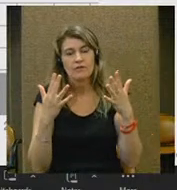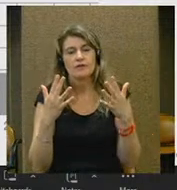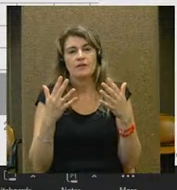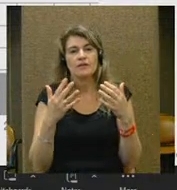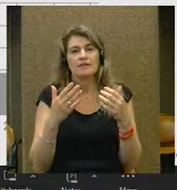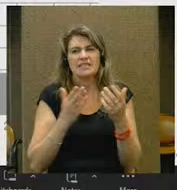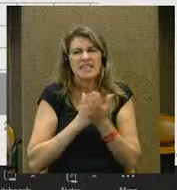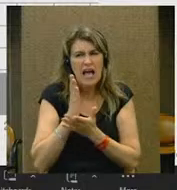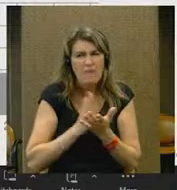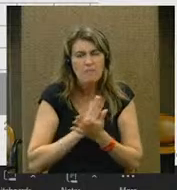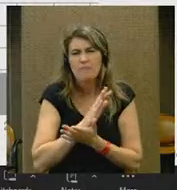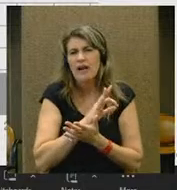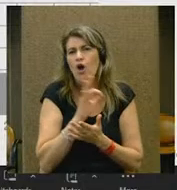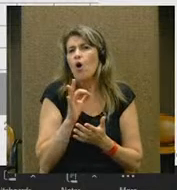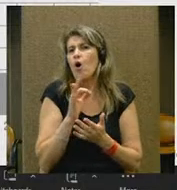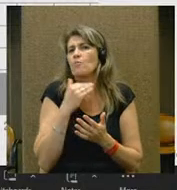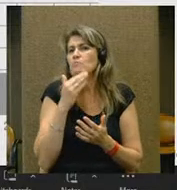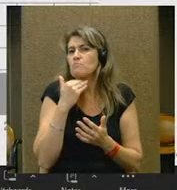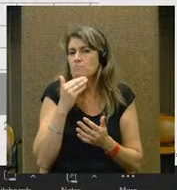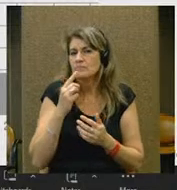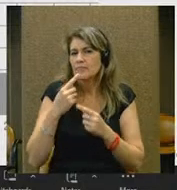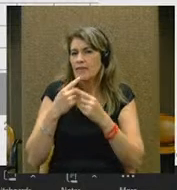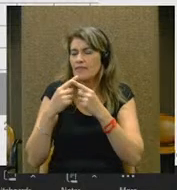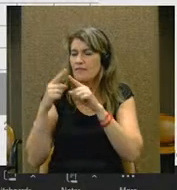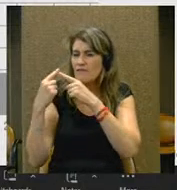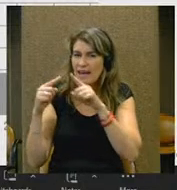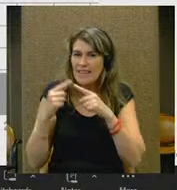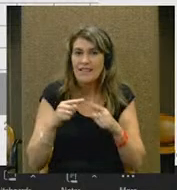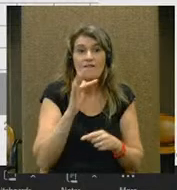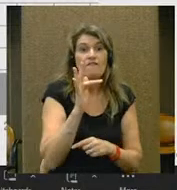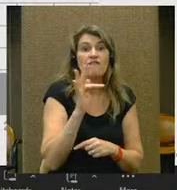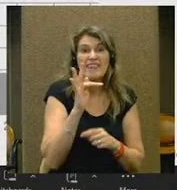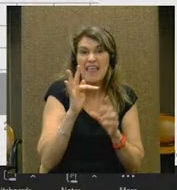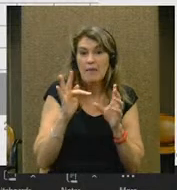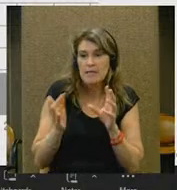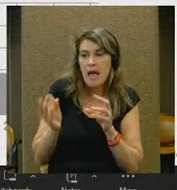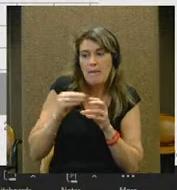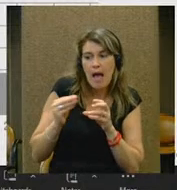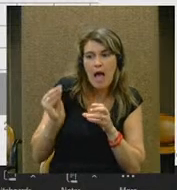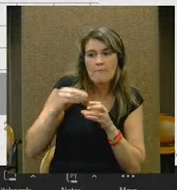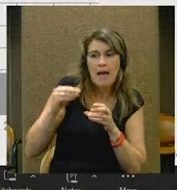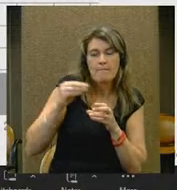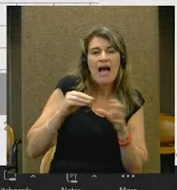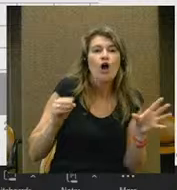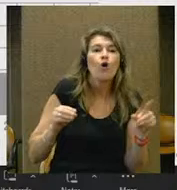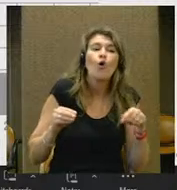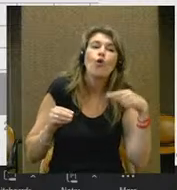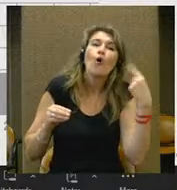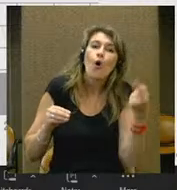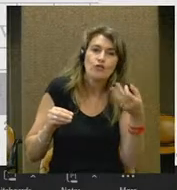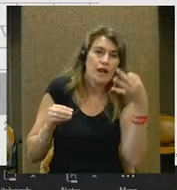hearing more about fentanyl now being mixed in with some other substances, especially xylazine.